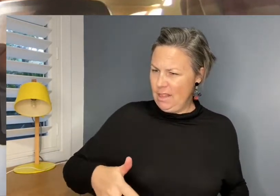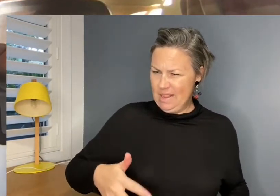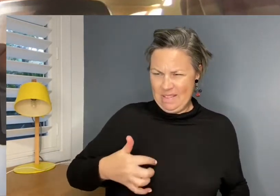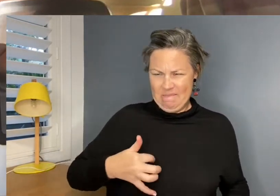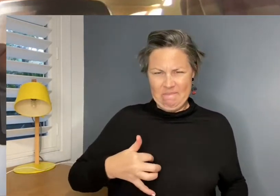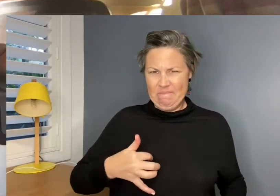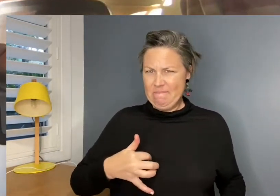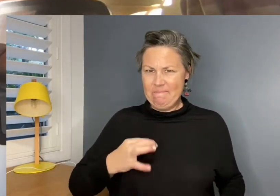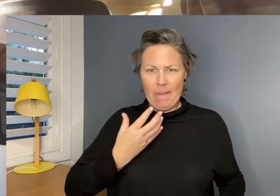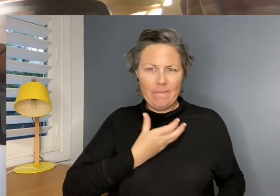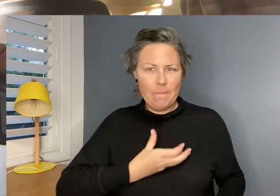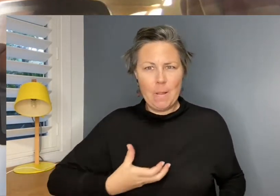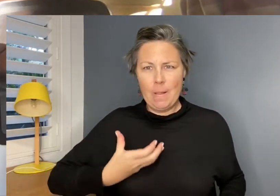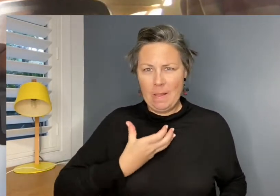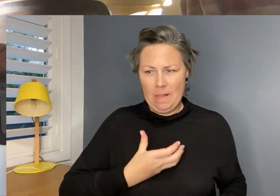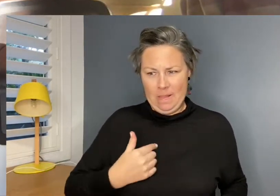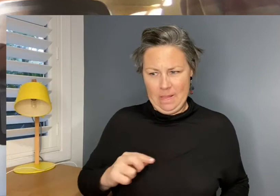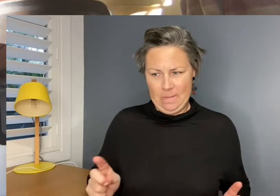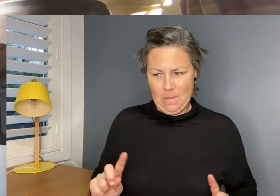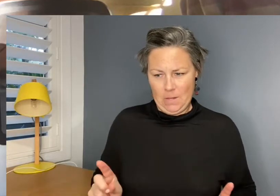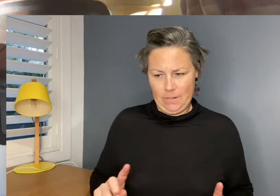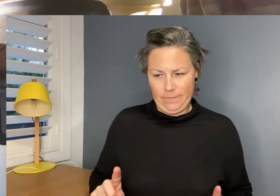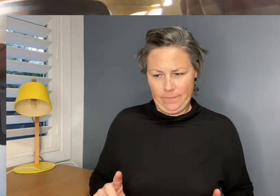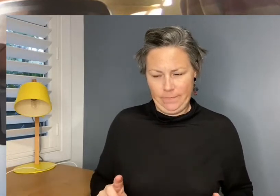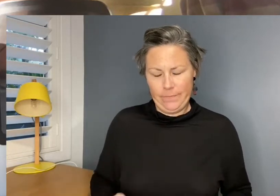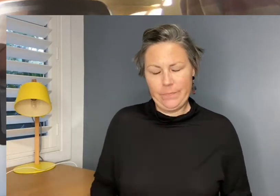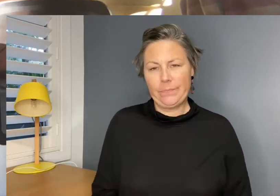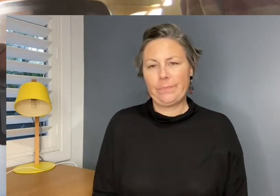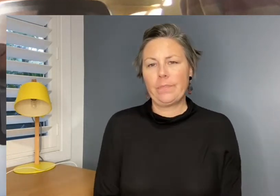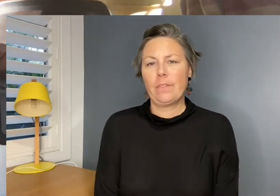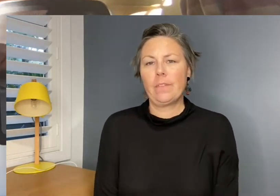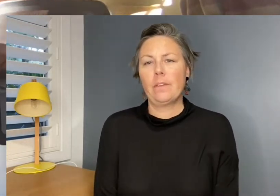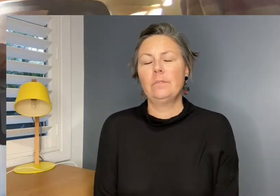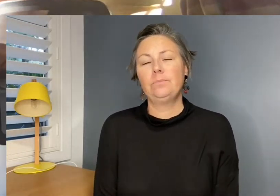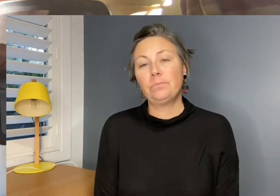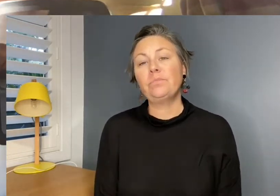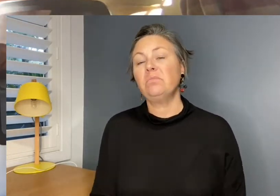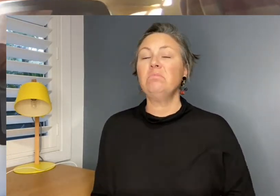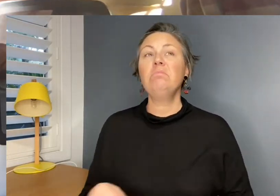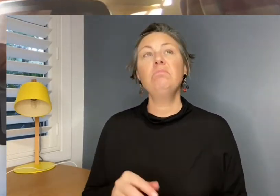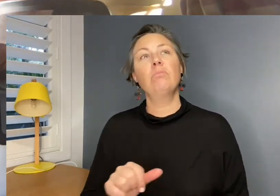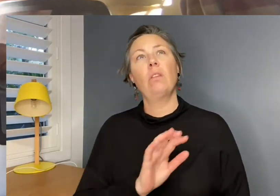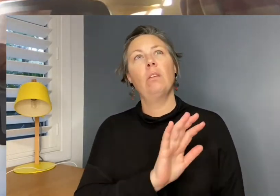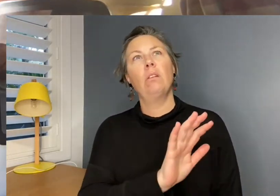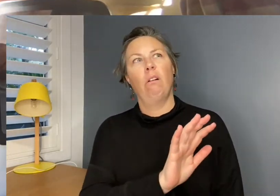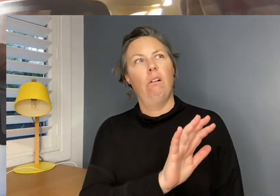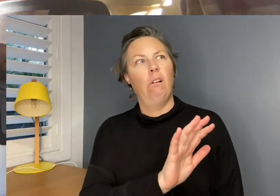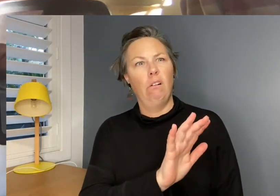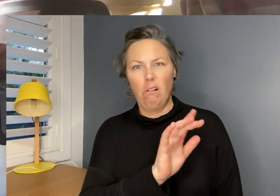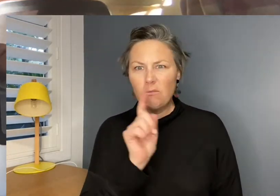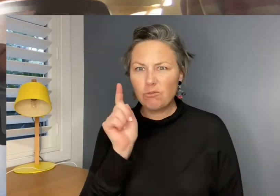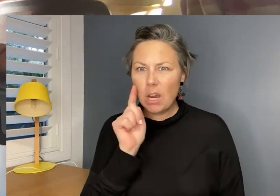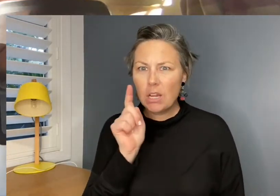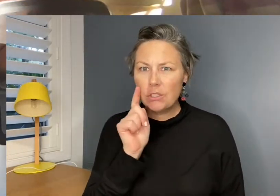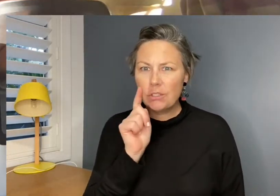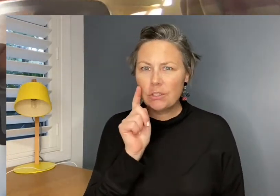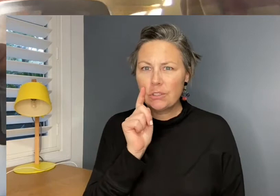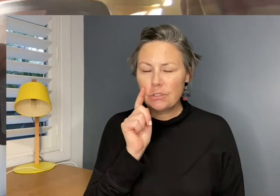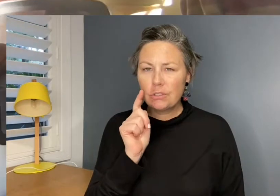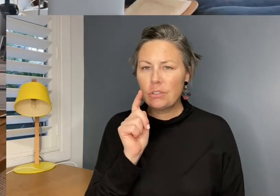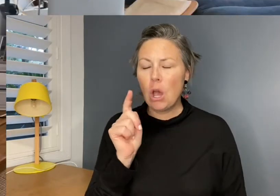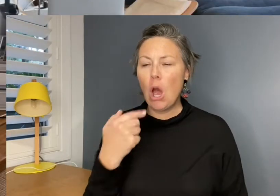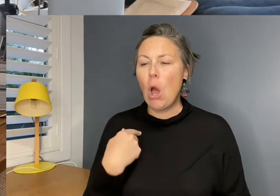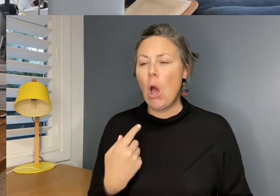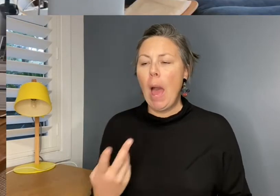this, because it's making me feel really uncomfortable and I don't know what's going on. And he was like, oh, okay, yeah, wow, that's really